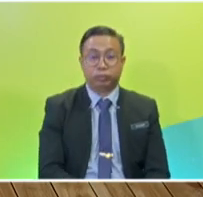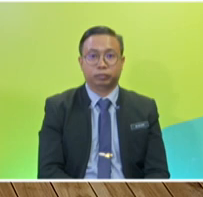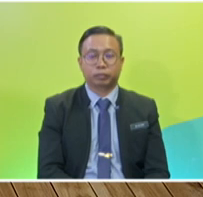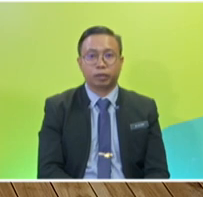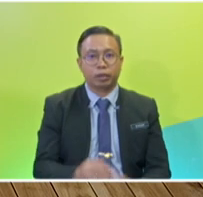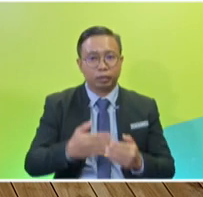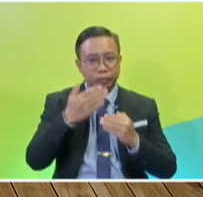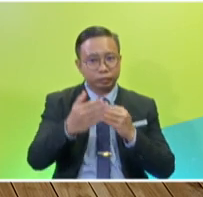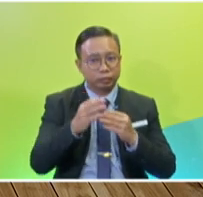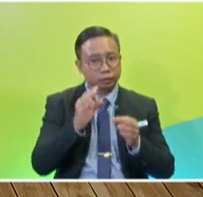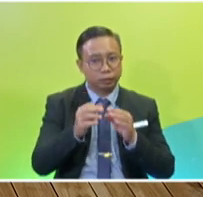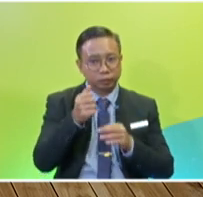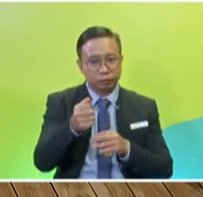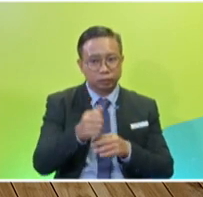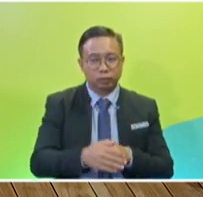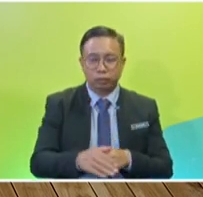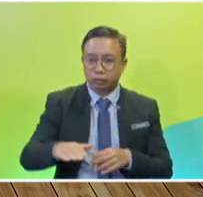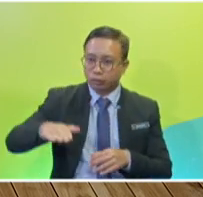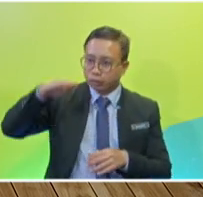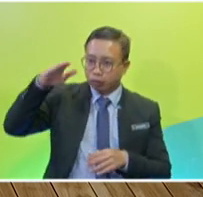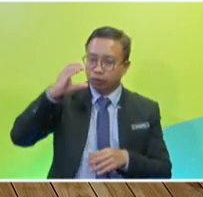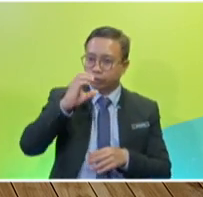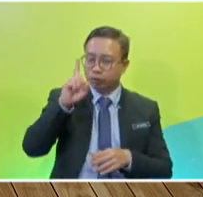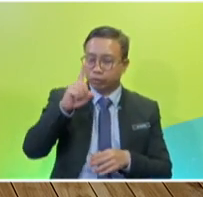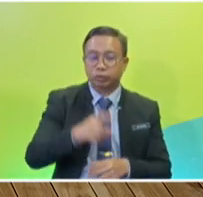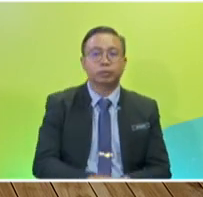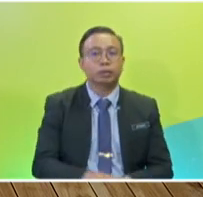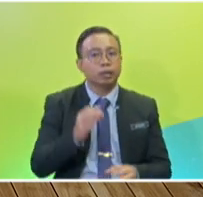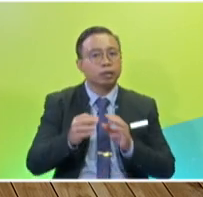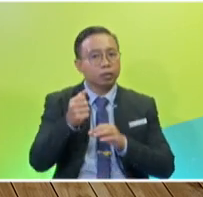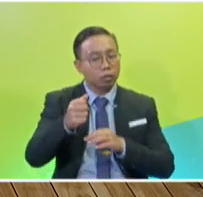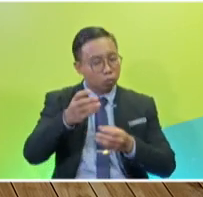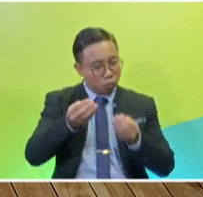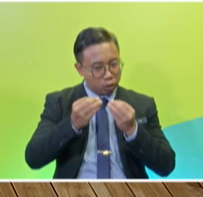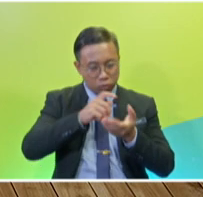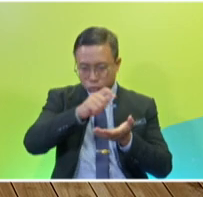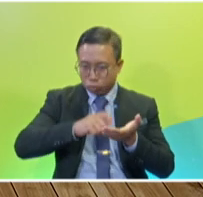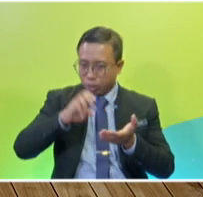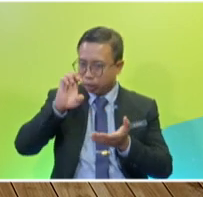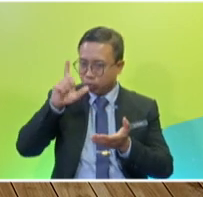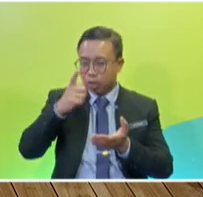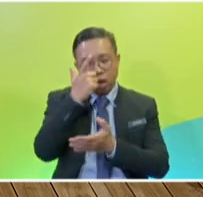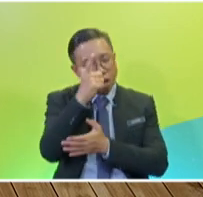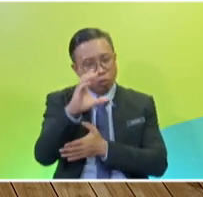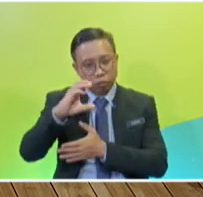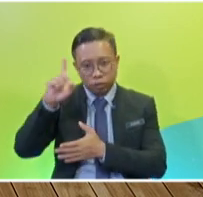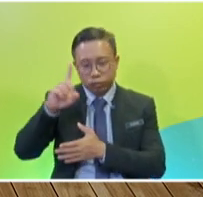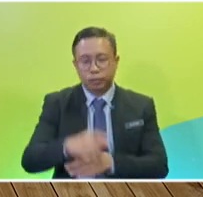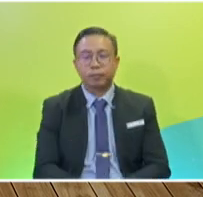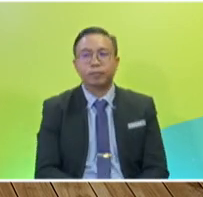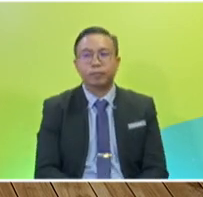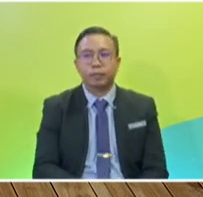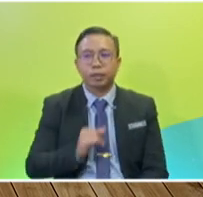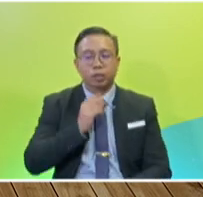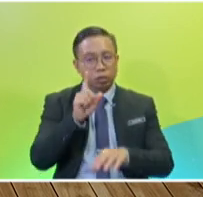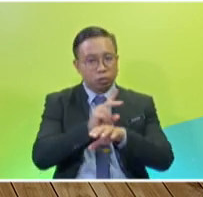me, Shafika. E1. Grows C1. So if you want to write E1, you look at C1. So what is the question? I'm going to